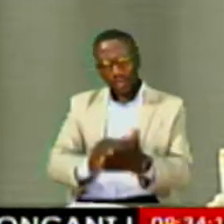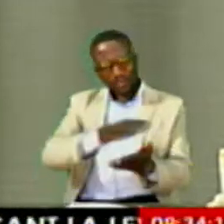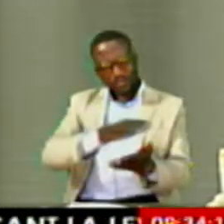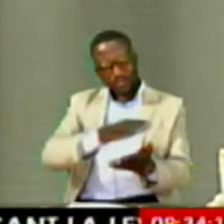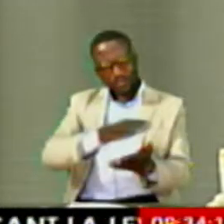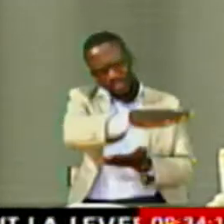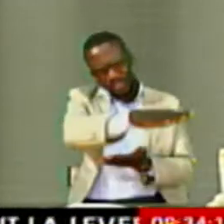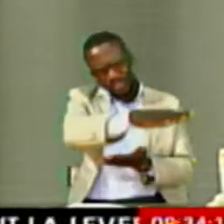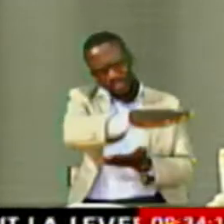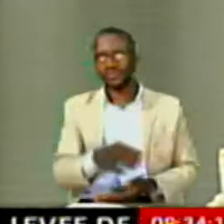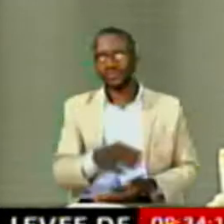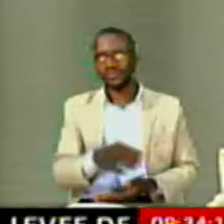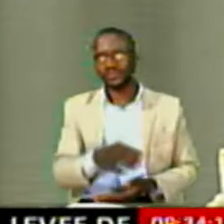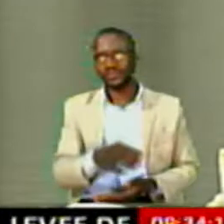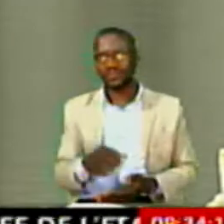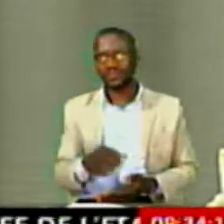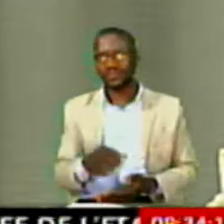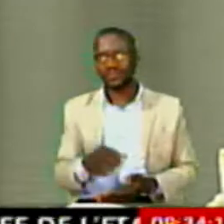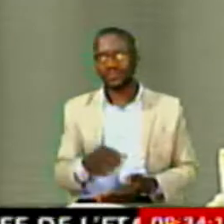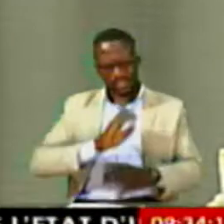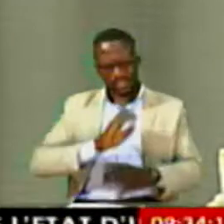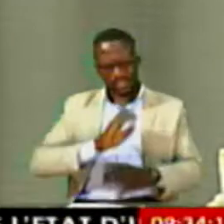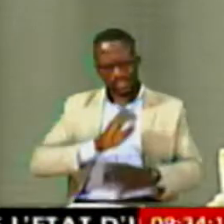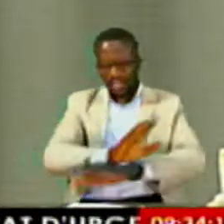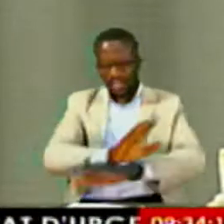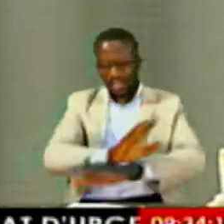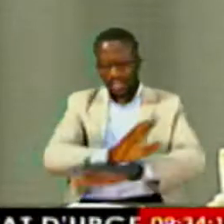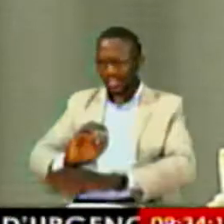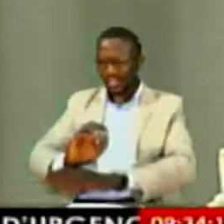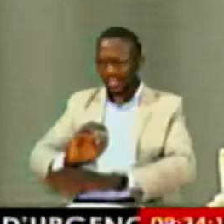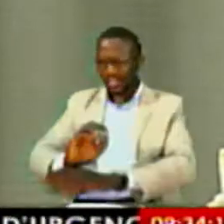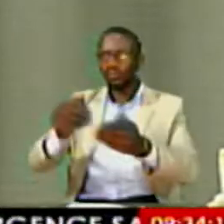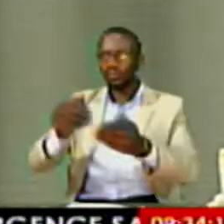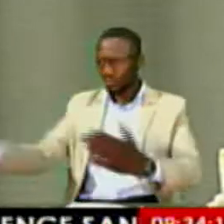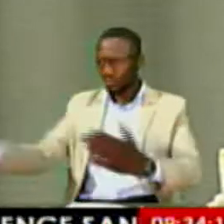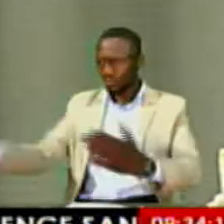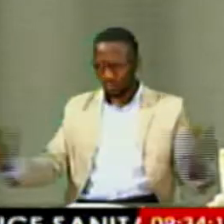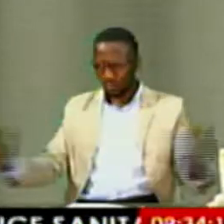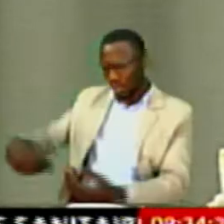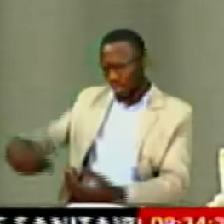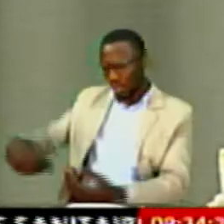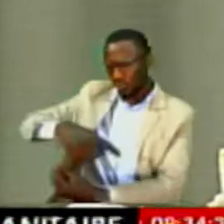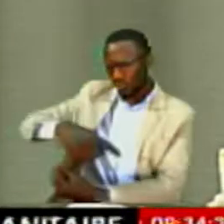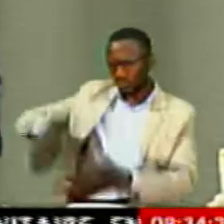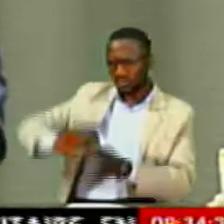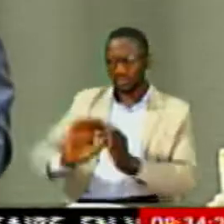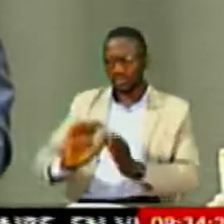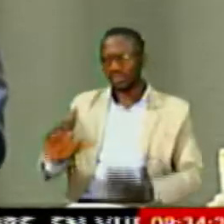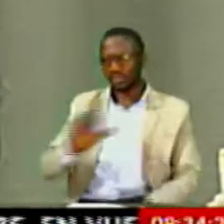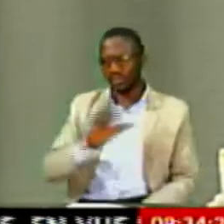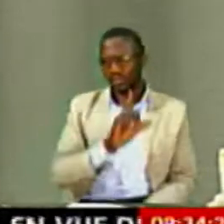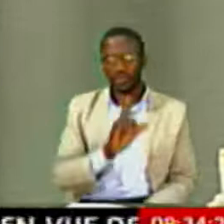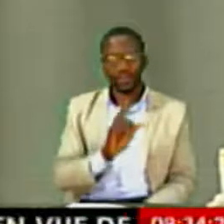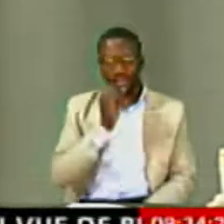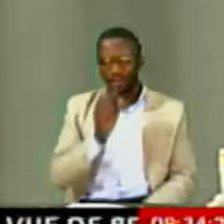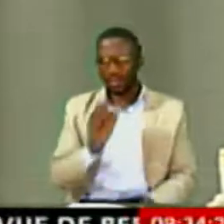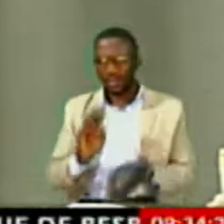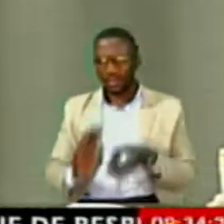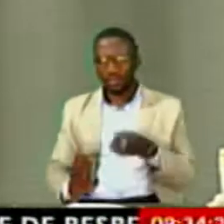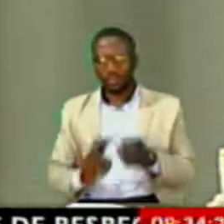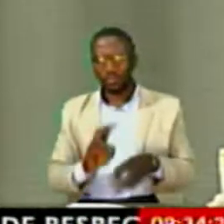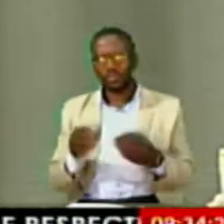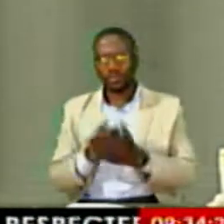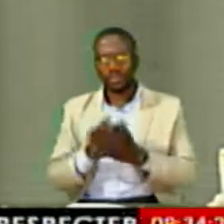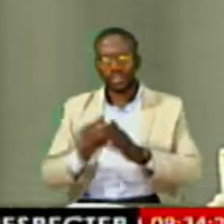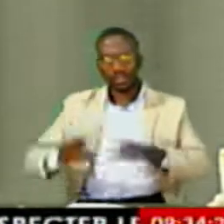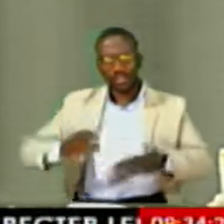peuple autour de lui. Elijah gathered the people around him. Ce qui s'était passé au temps d'Élie, what happened in the time of Elijah, c'est ce que notre